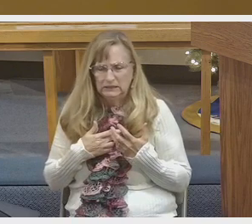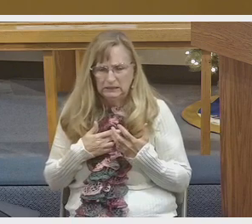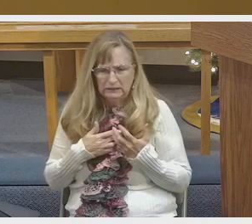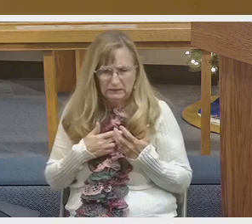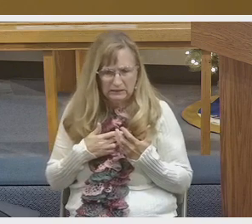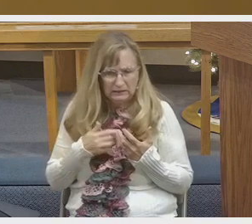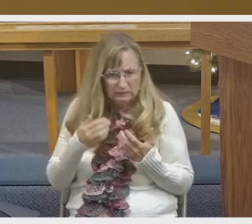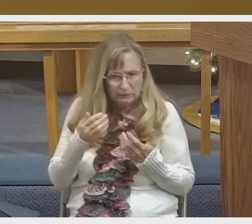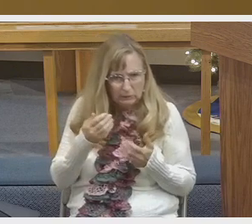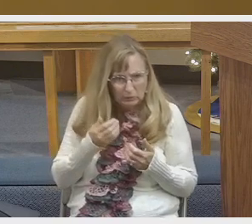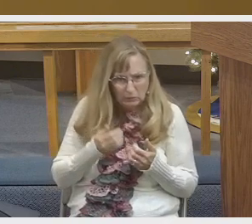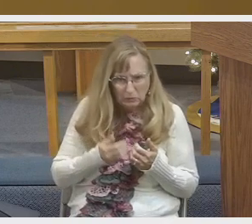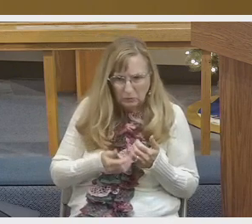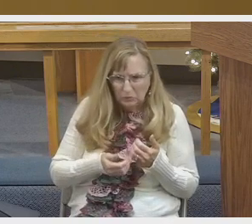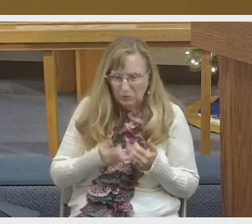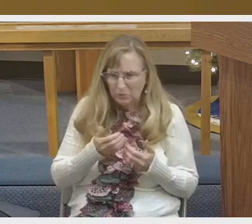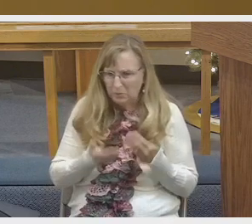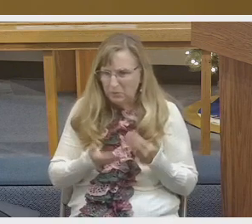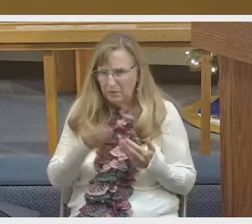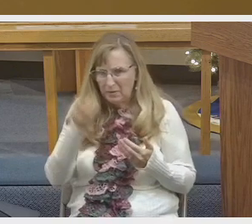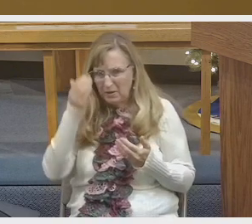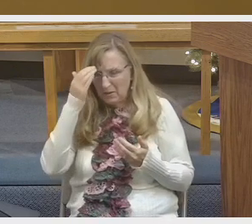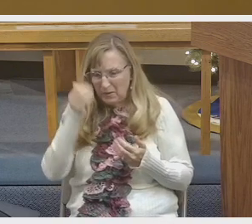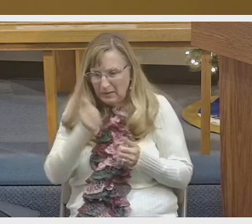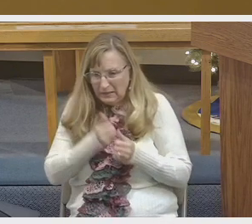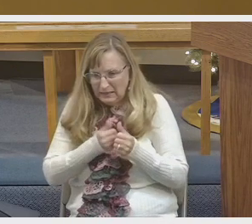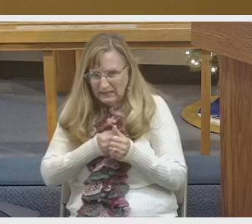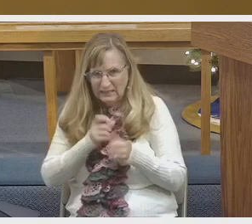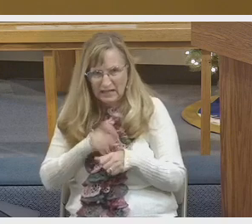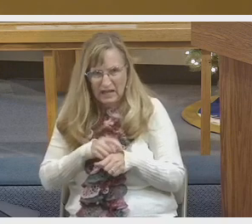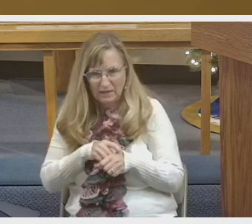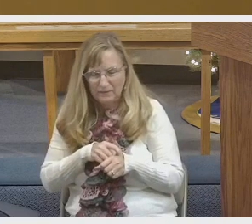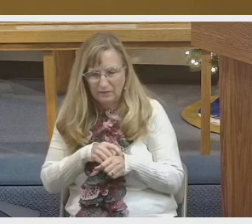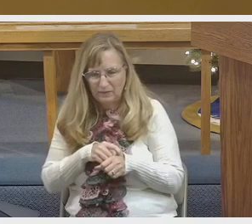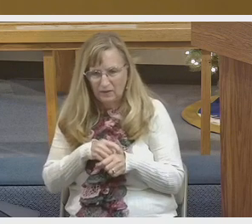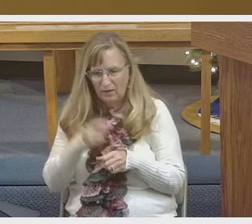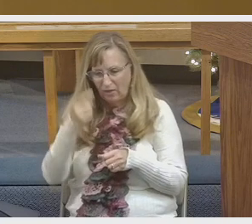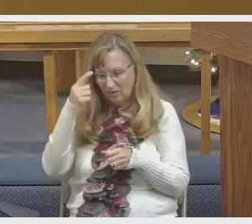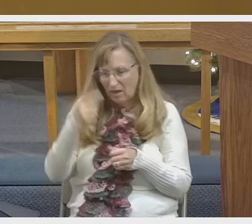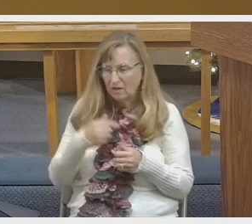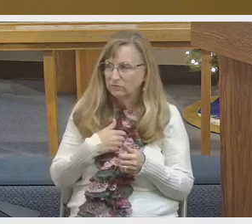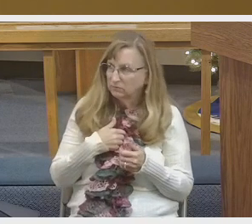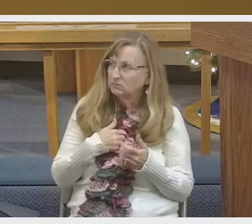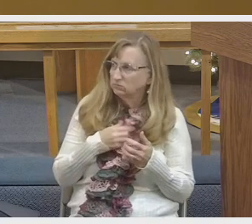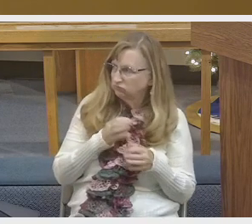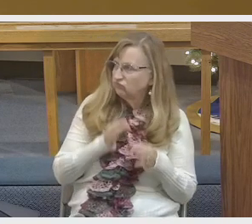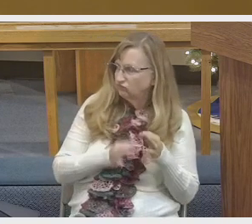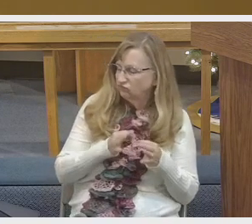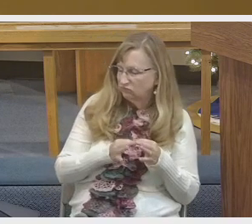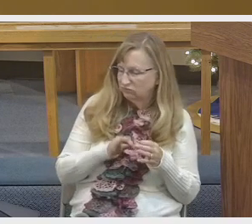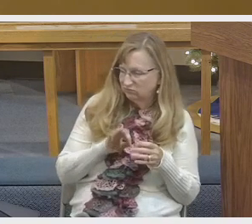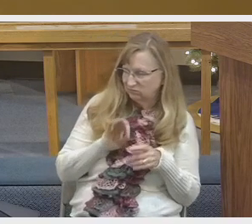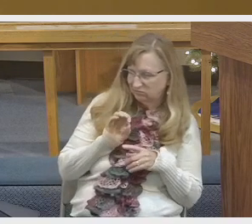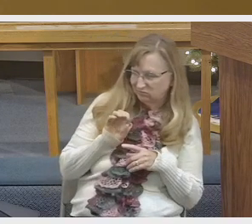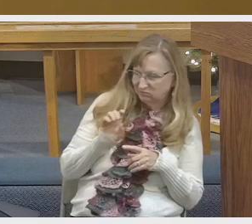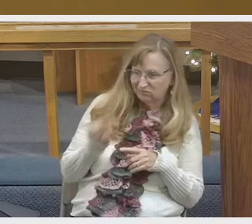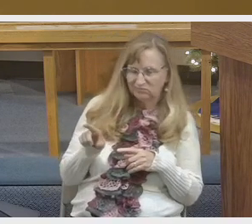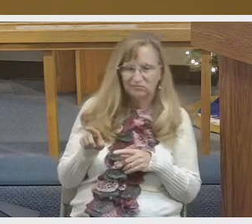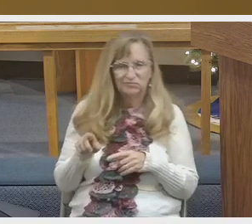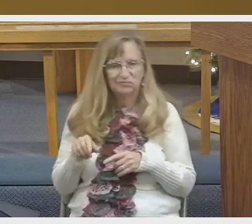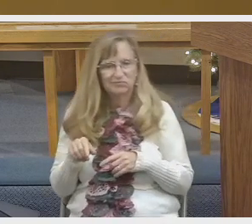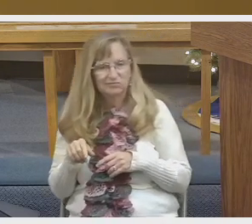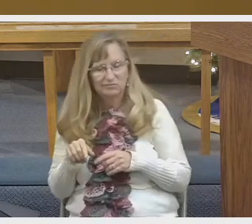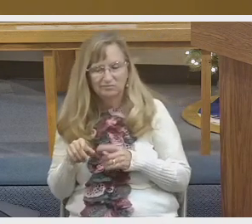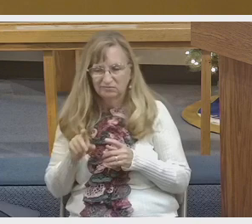What if they knew every instance you thought you were justified to get back at them, but you never did anything,